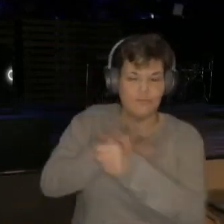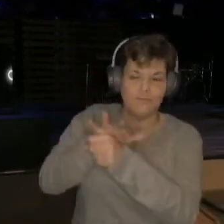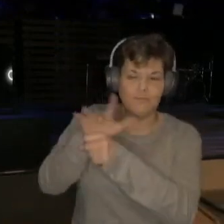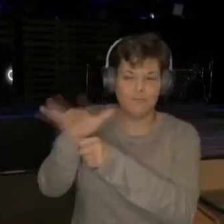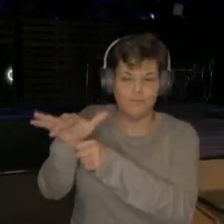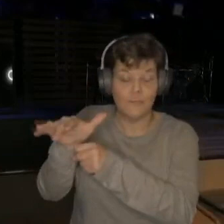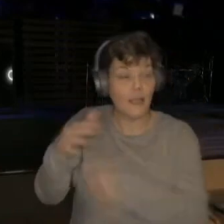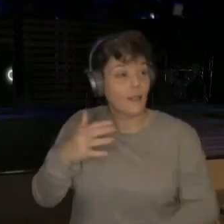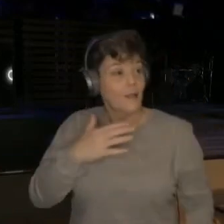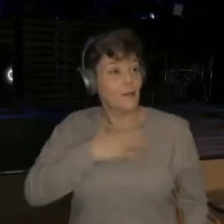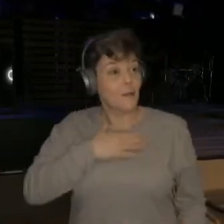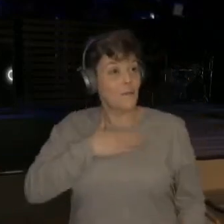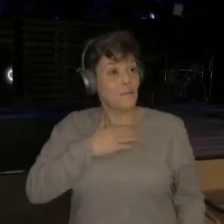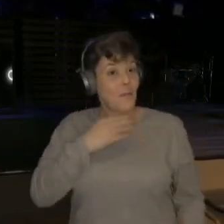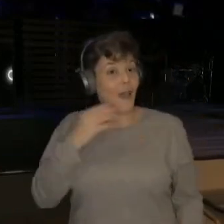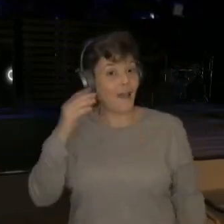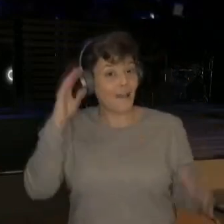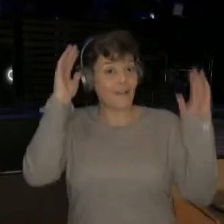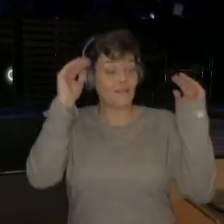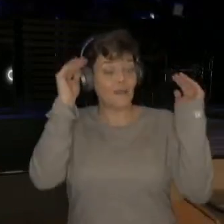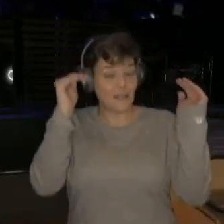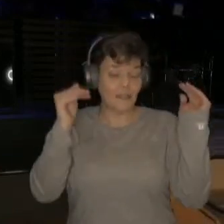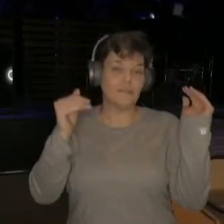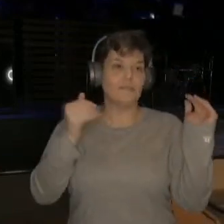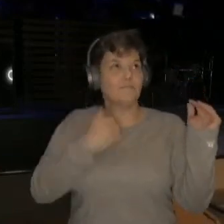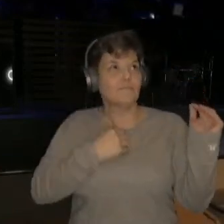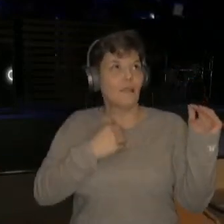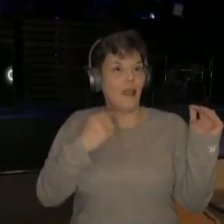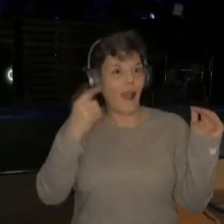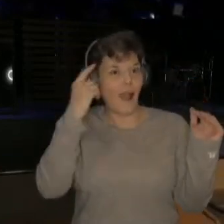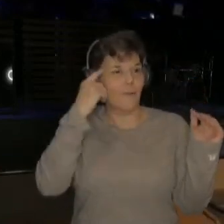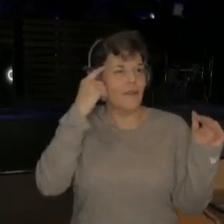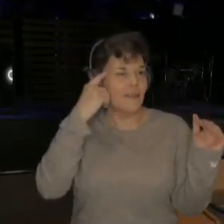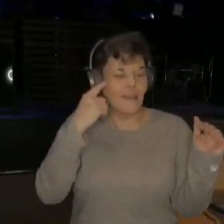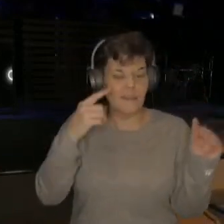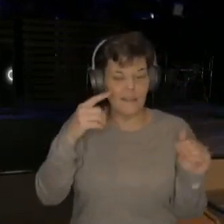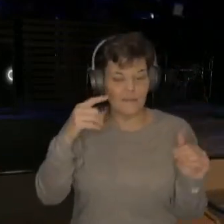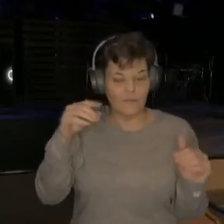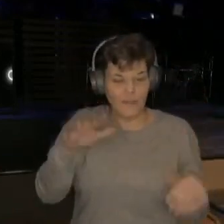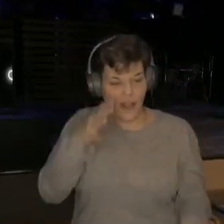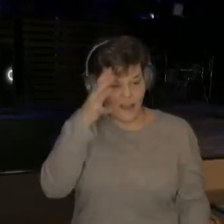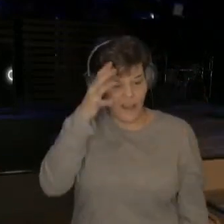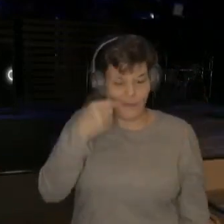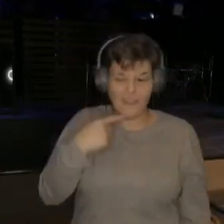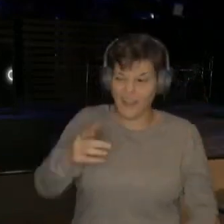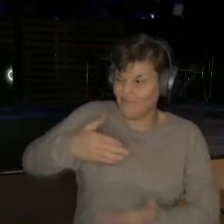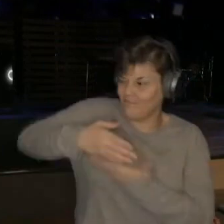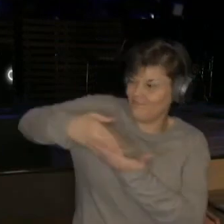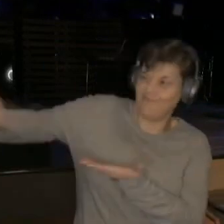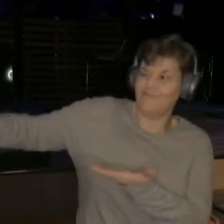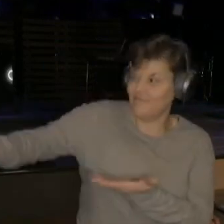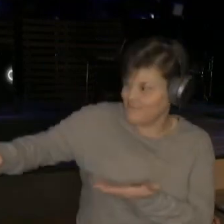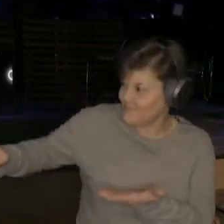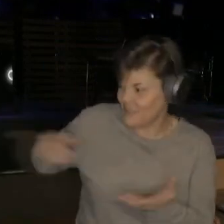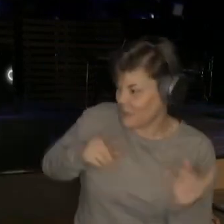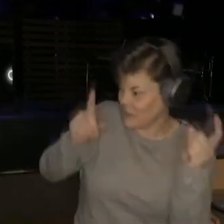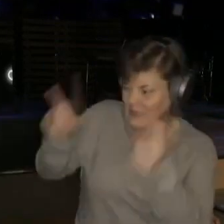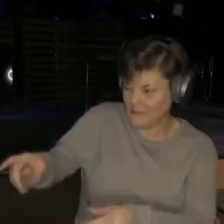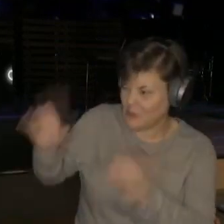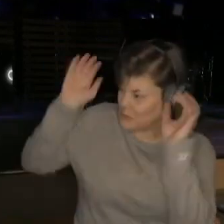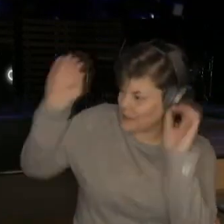this: get lost. Now I'm not going to give you anything. But that's not the way it